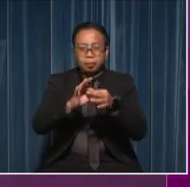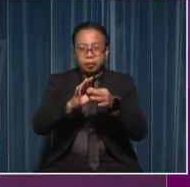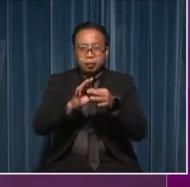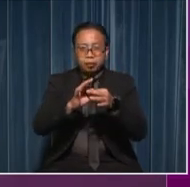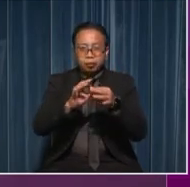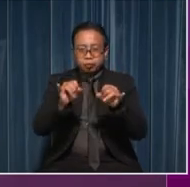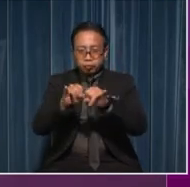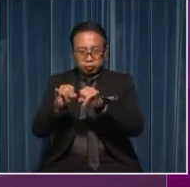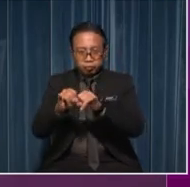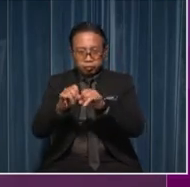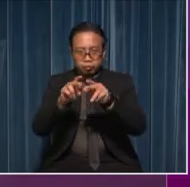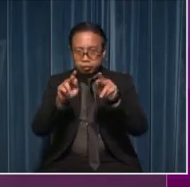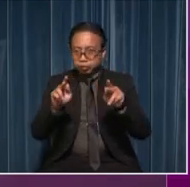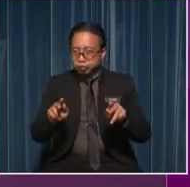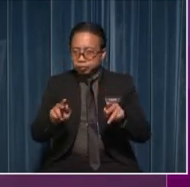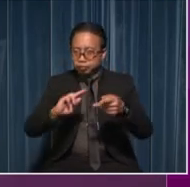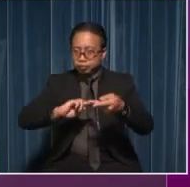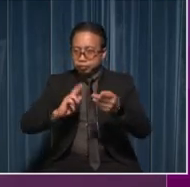prism.